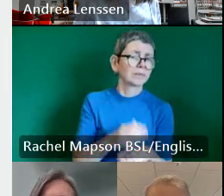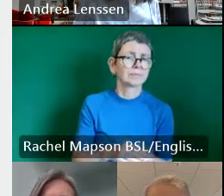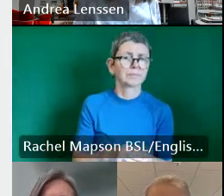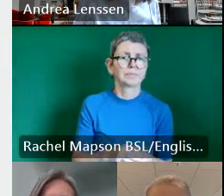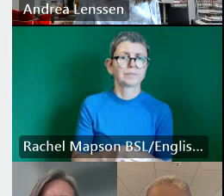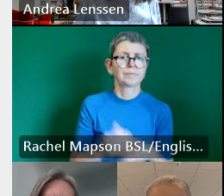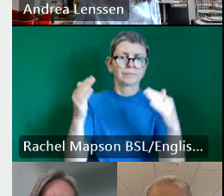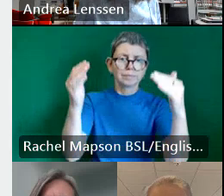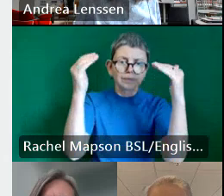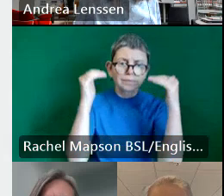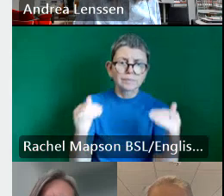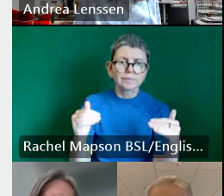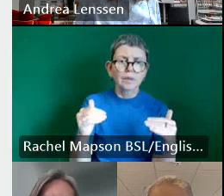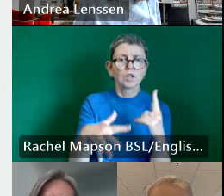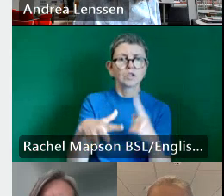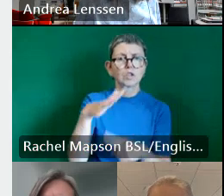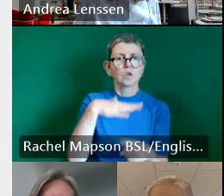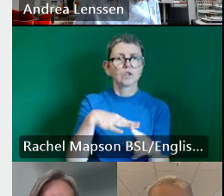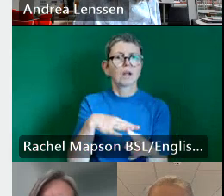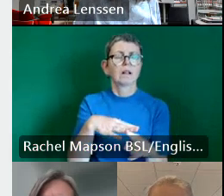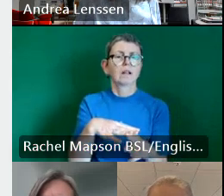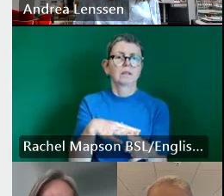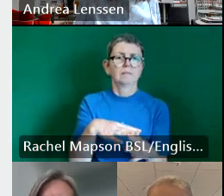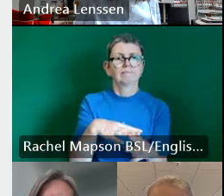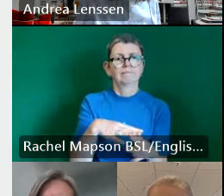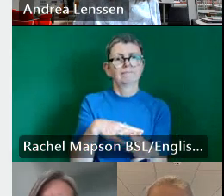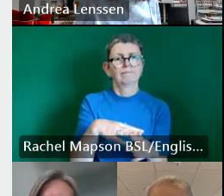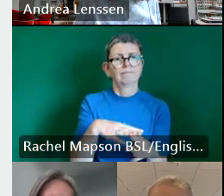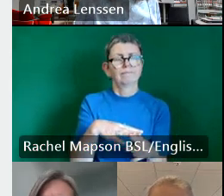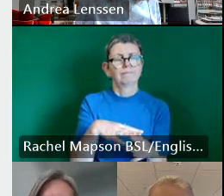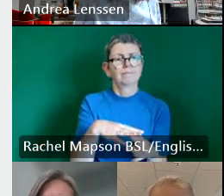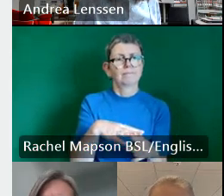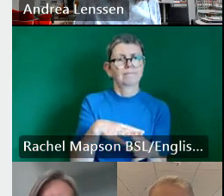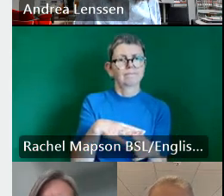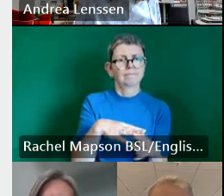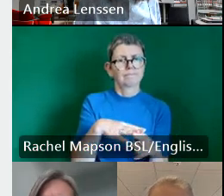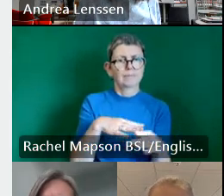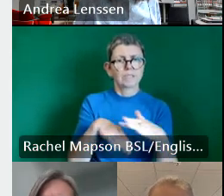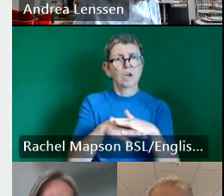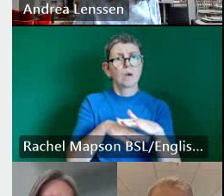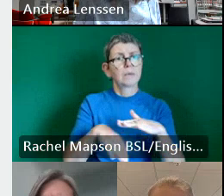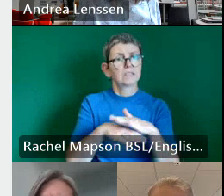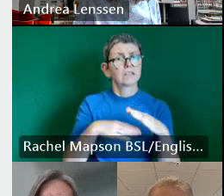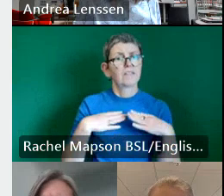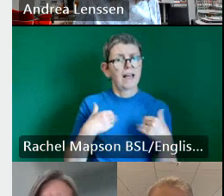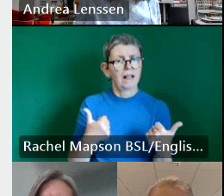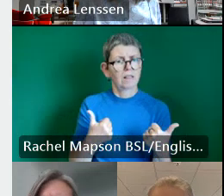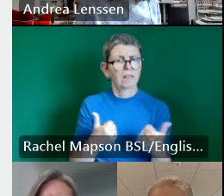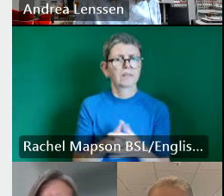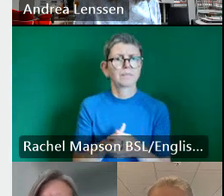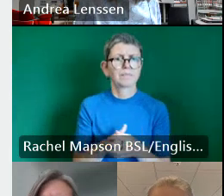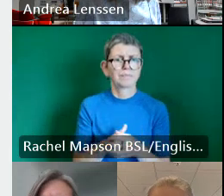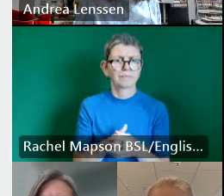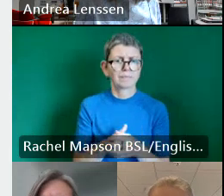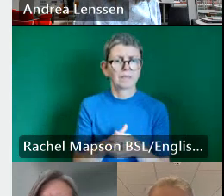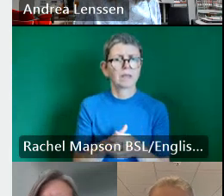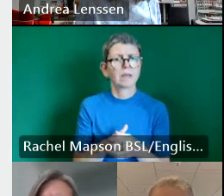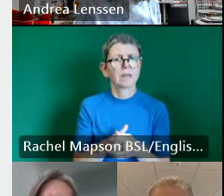social determinants of health, now a lot of people look at the social determinants of health, and they've been teaching this for years, and the U.S. has